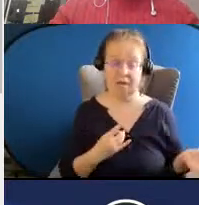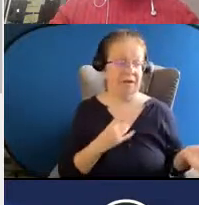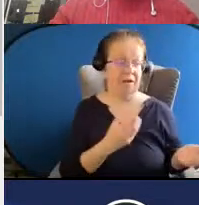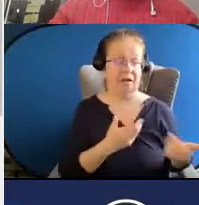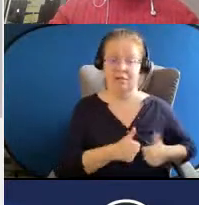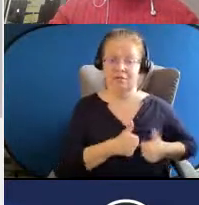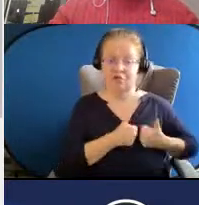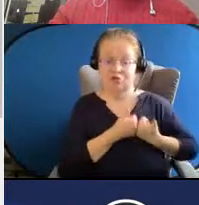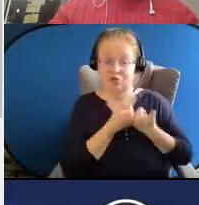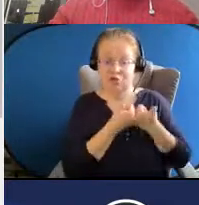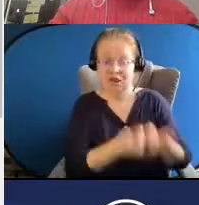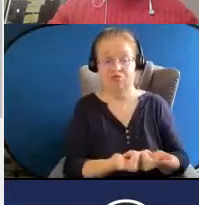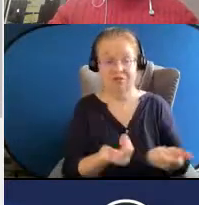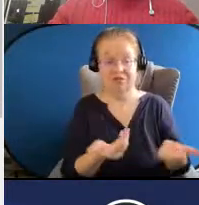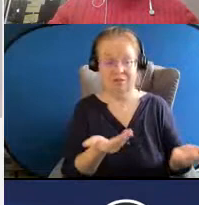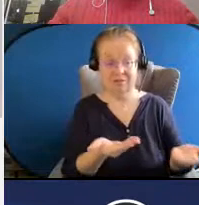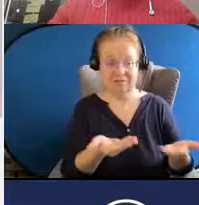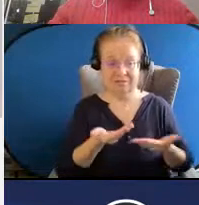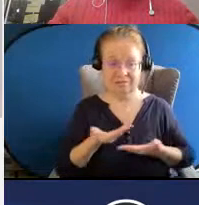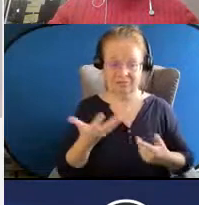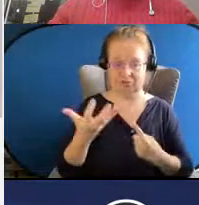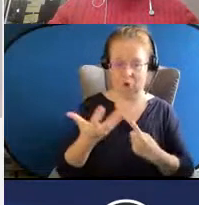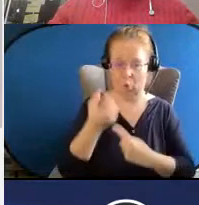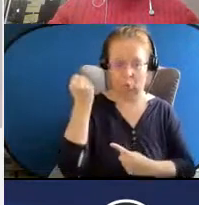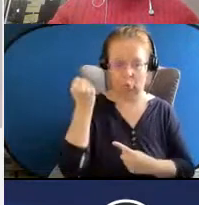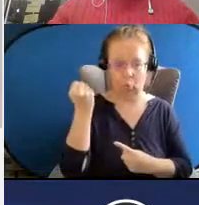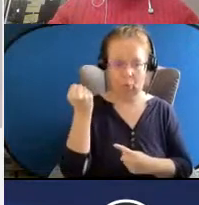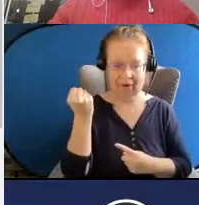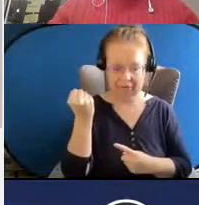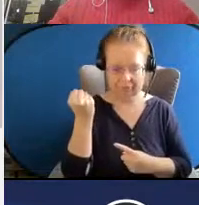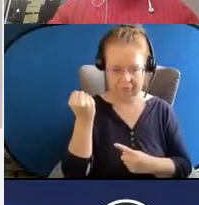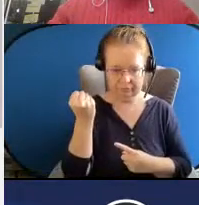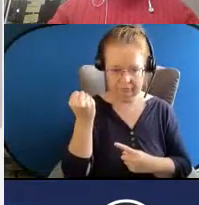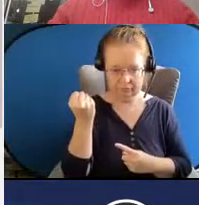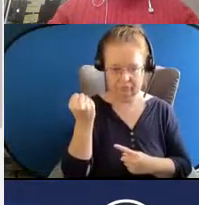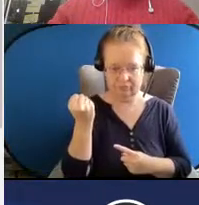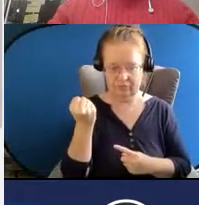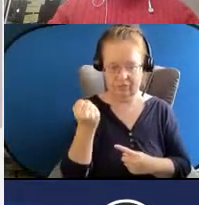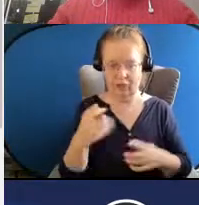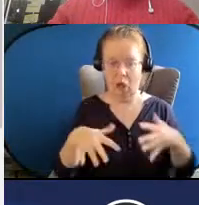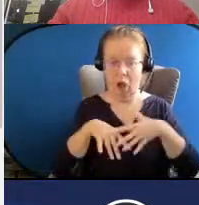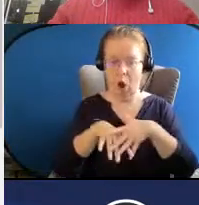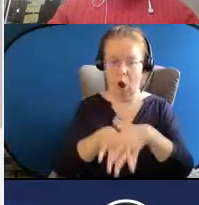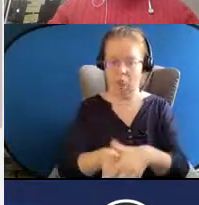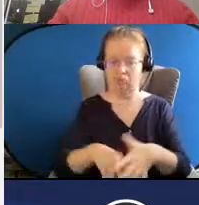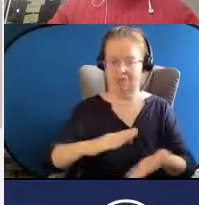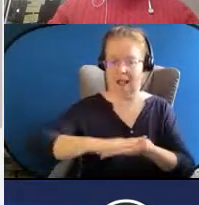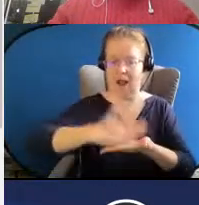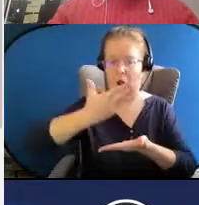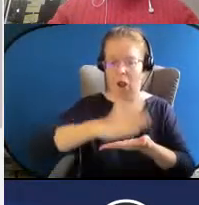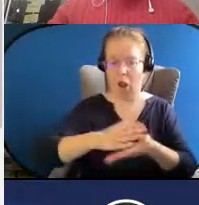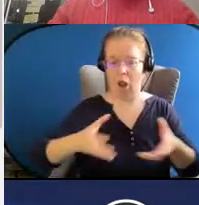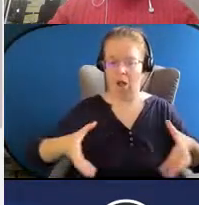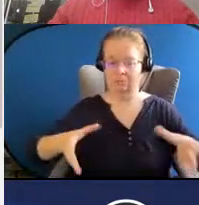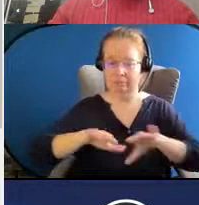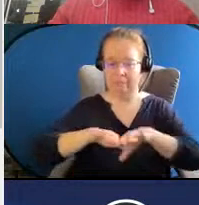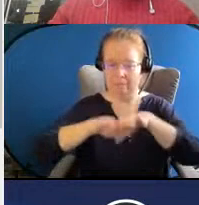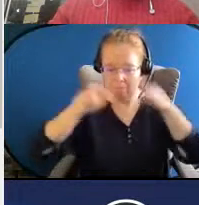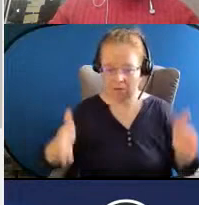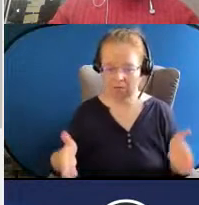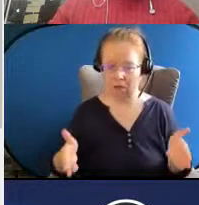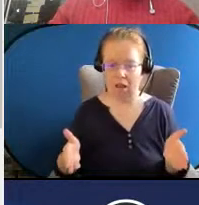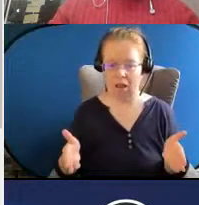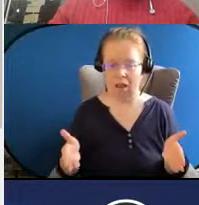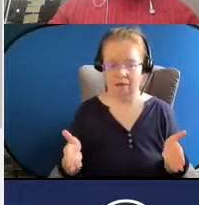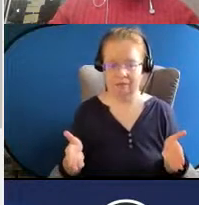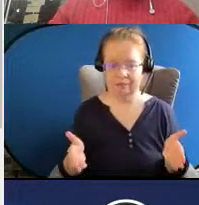generous offer, the chance to win a Microsoft hybrid laptop bundle and